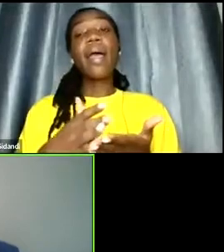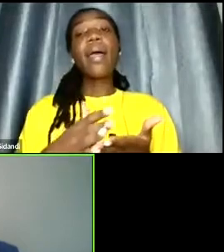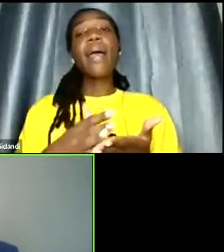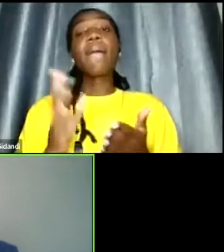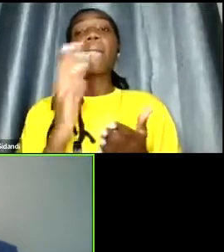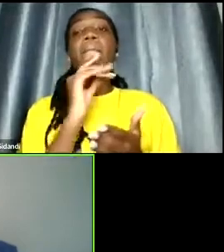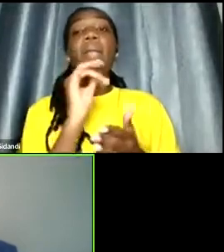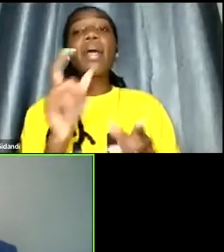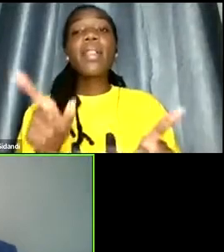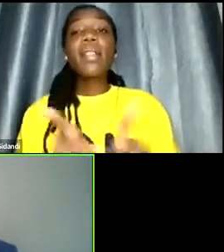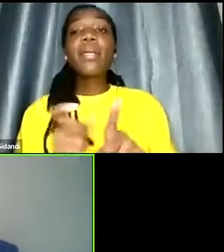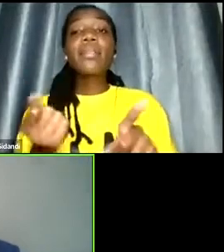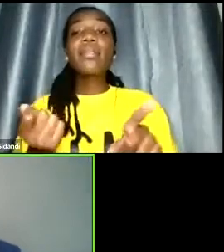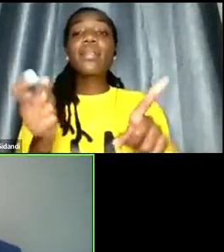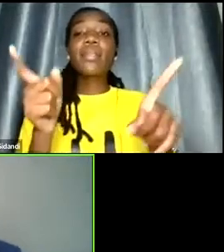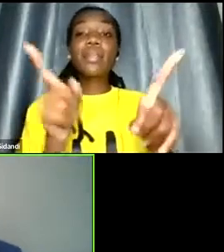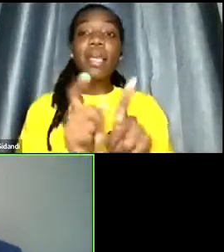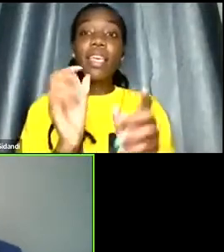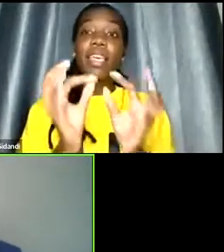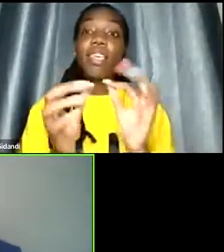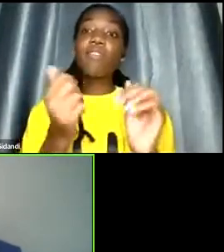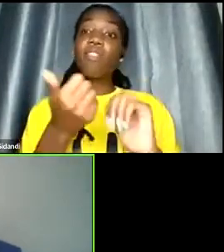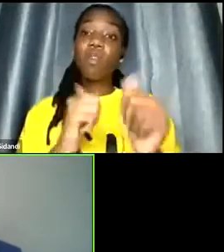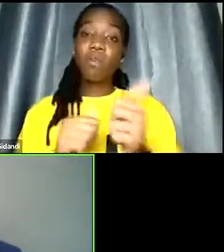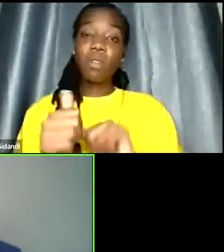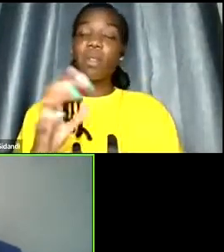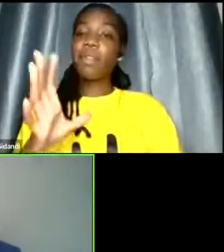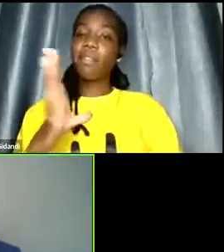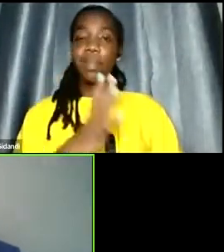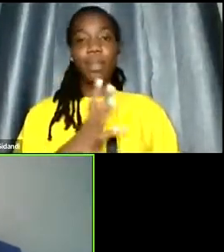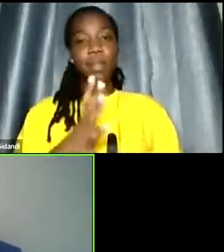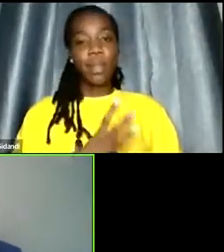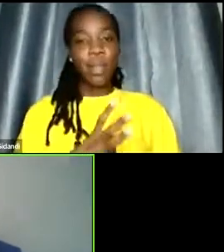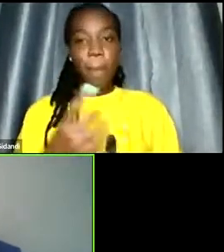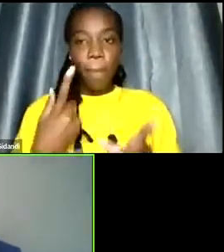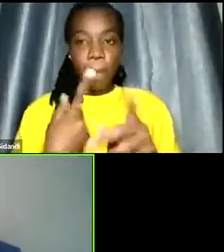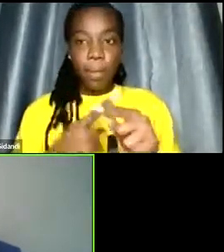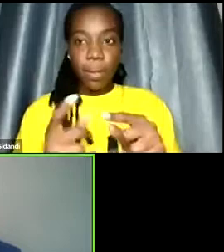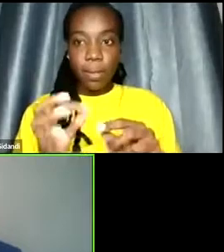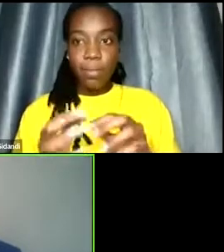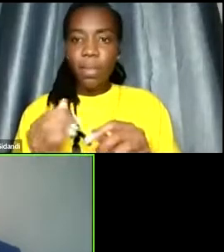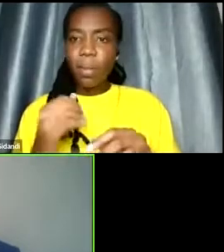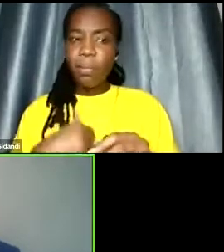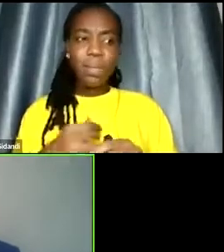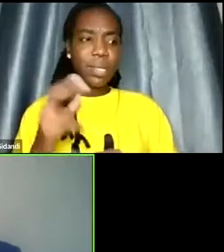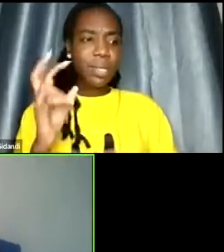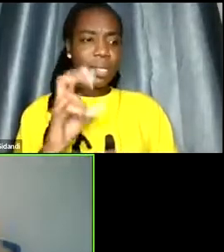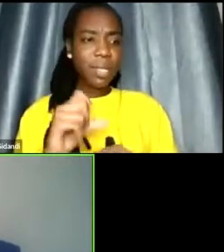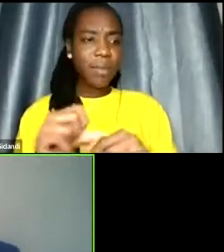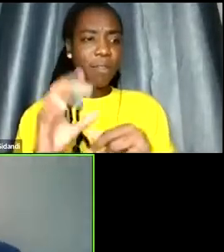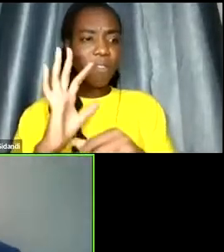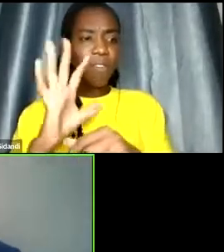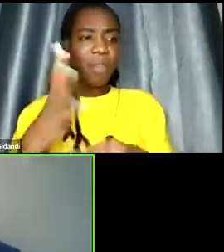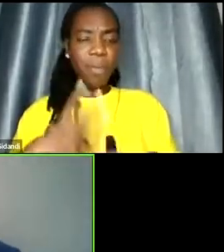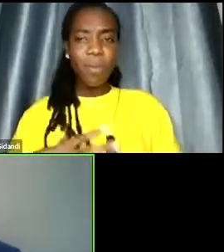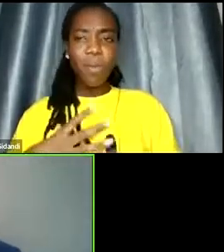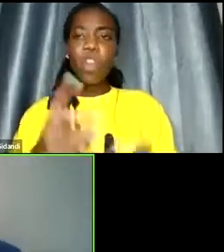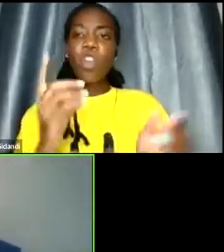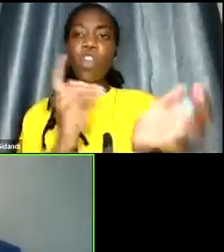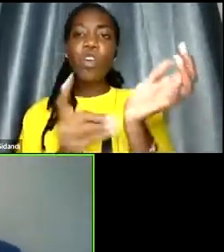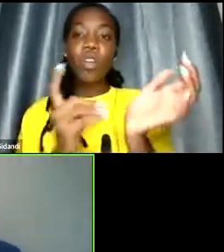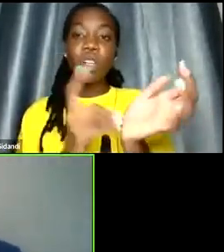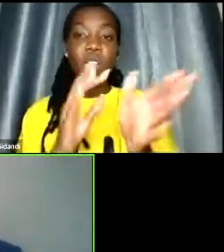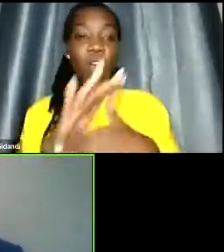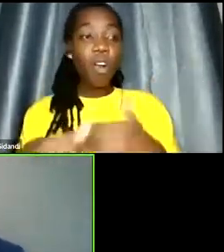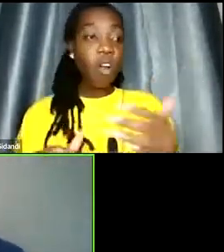are competent, fine. I was reading a LinkedIn post this week of 5 Nigerian sisters who are all doctors. Every one of them is a specialist in another